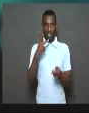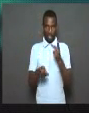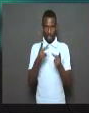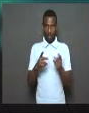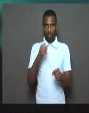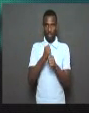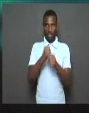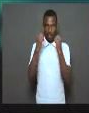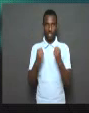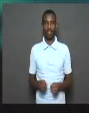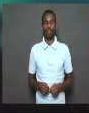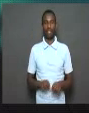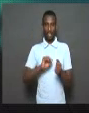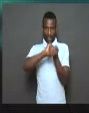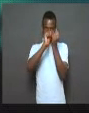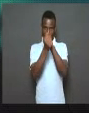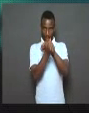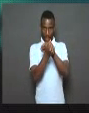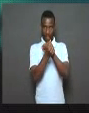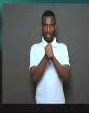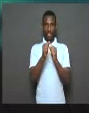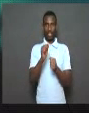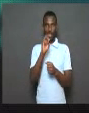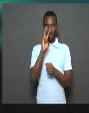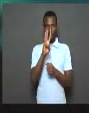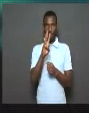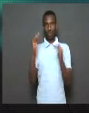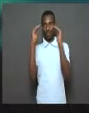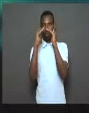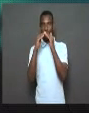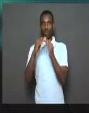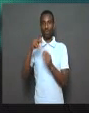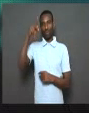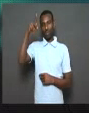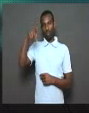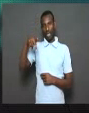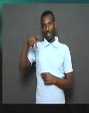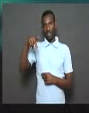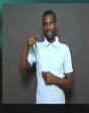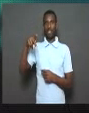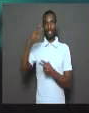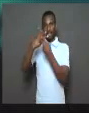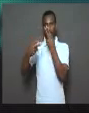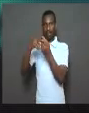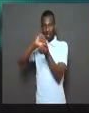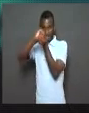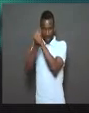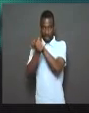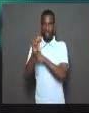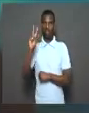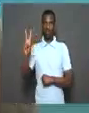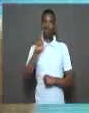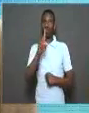relationship. Work done is equal to pressure times change in volume.